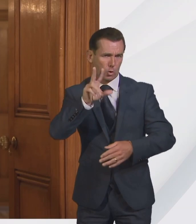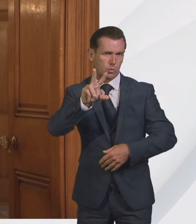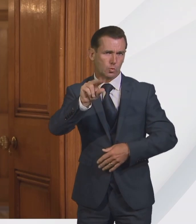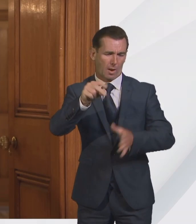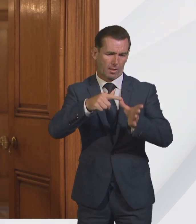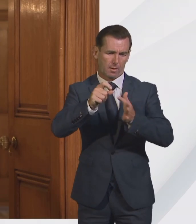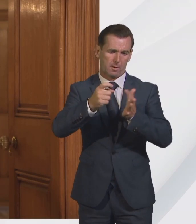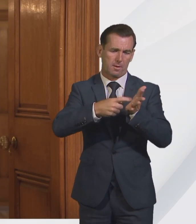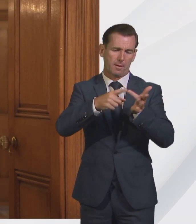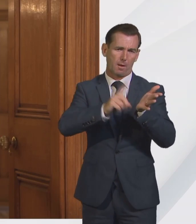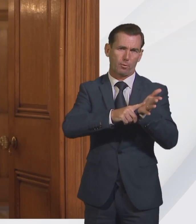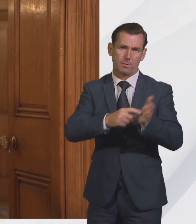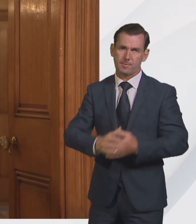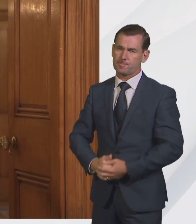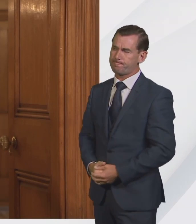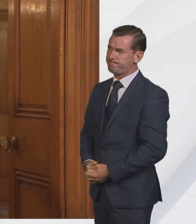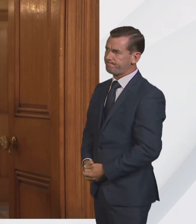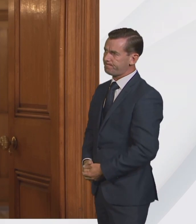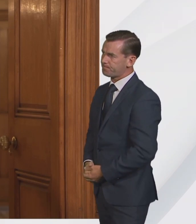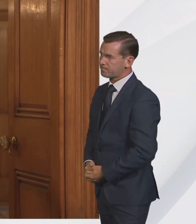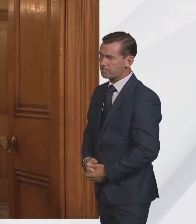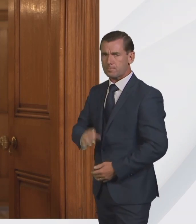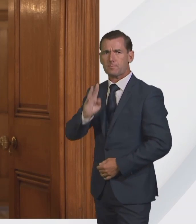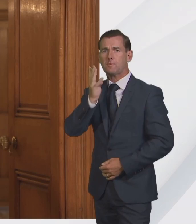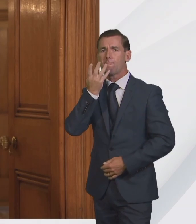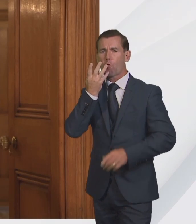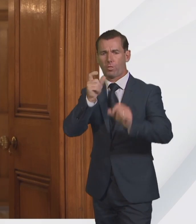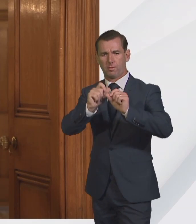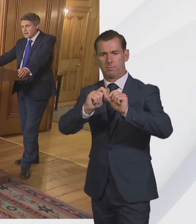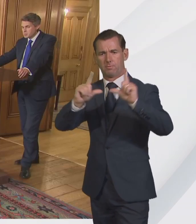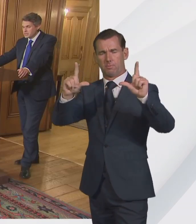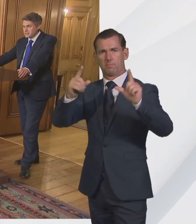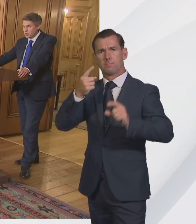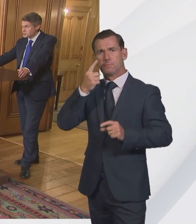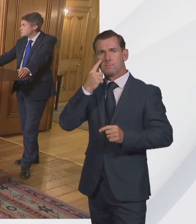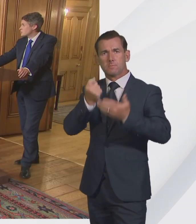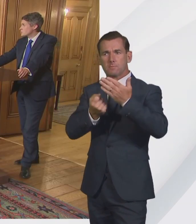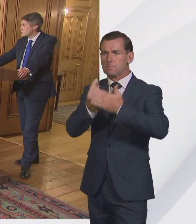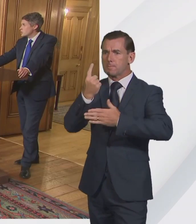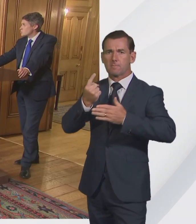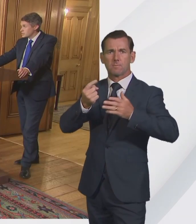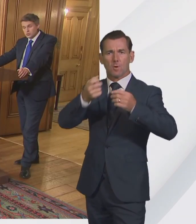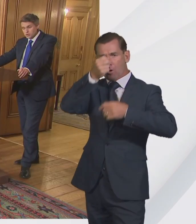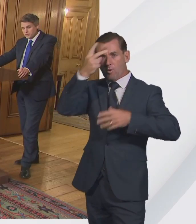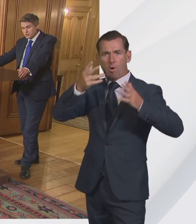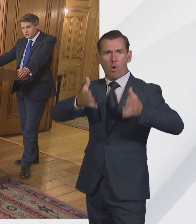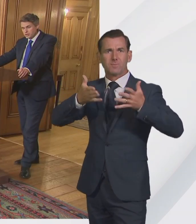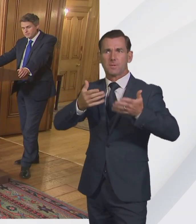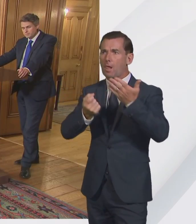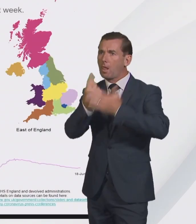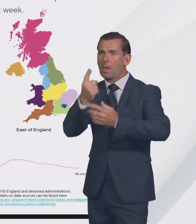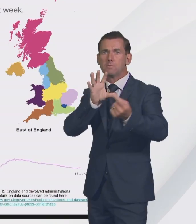April. The fourth slide shows what is happening in hospitals right across the